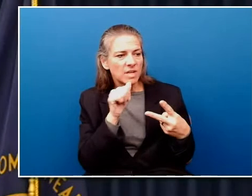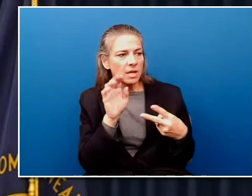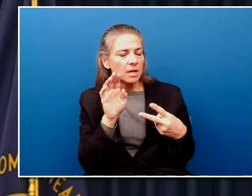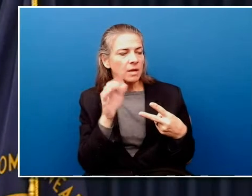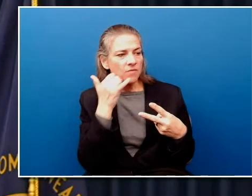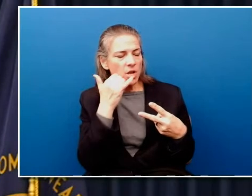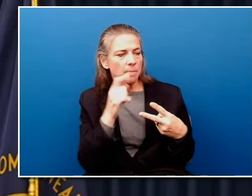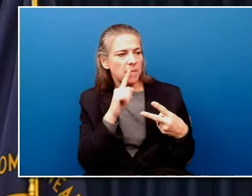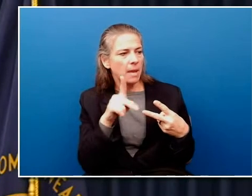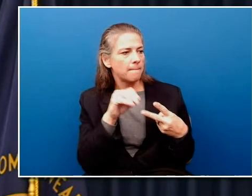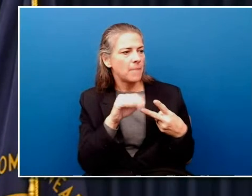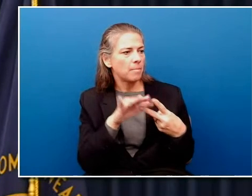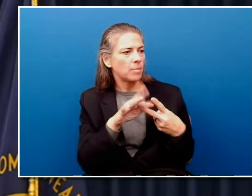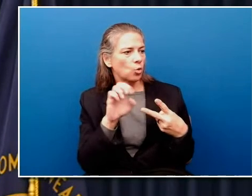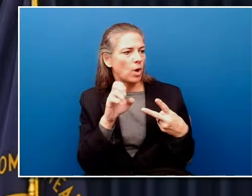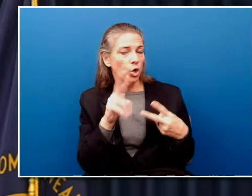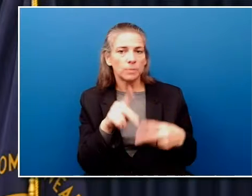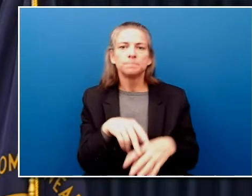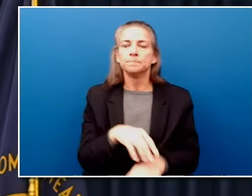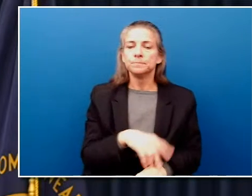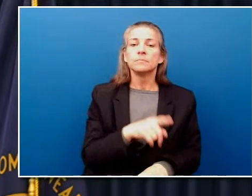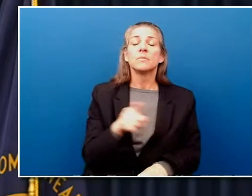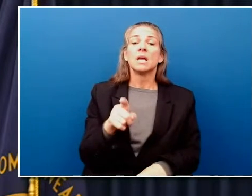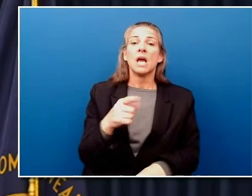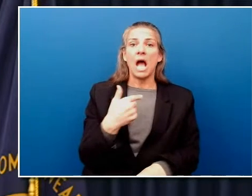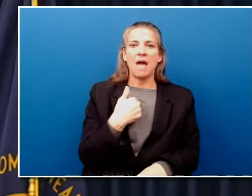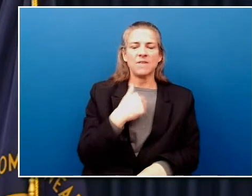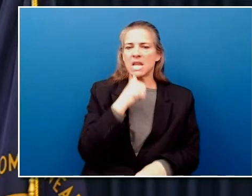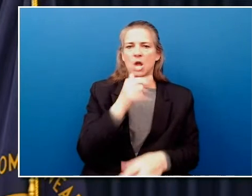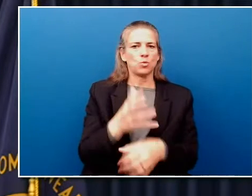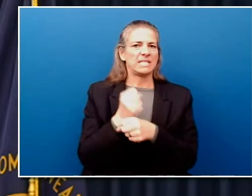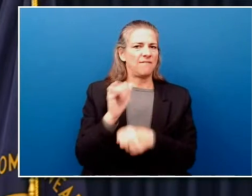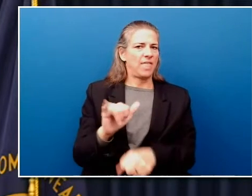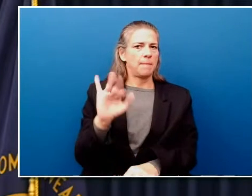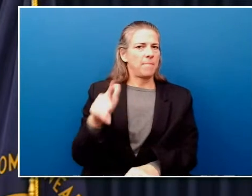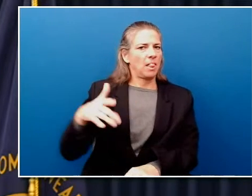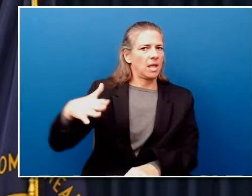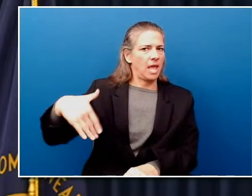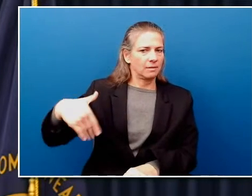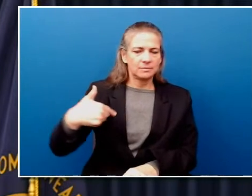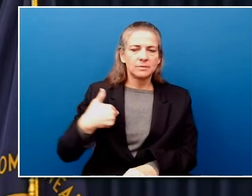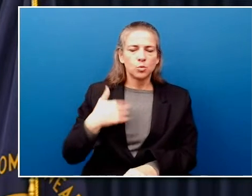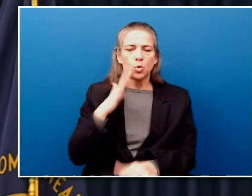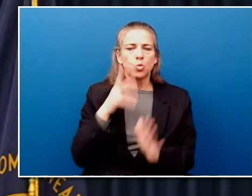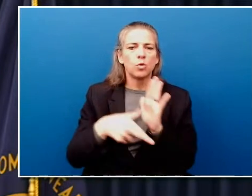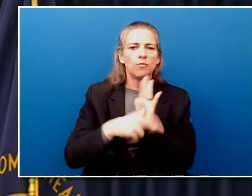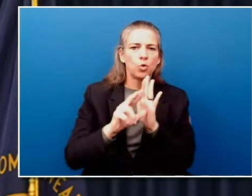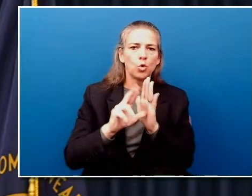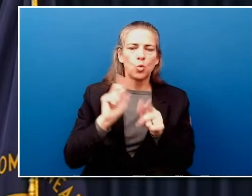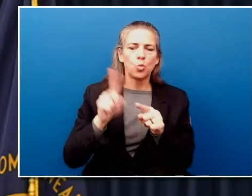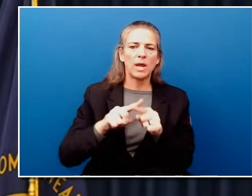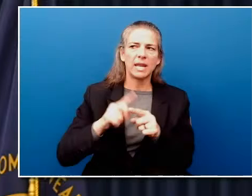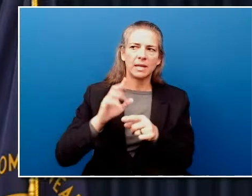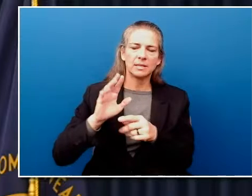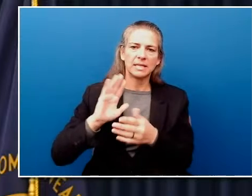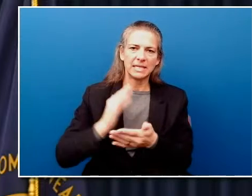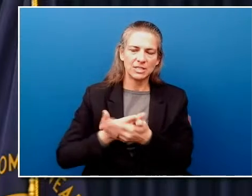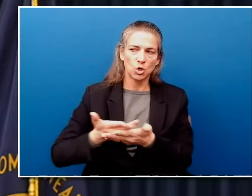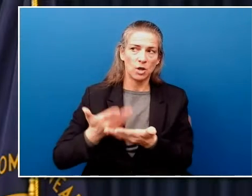record? So I have not received that bill yet. We'll review it when it gets to me. It's gone